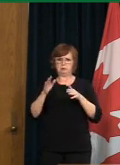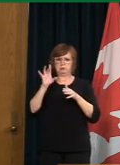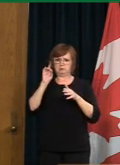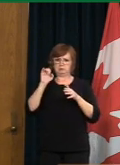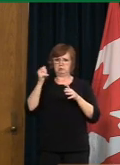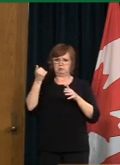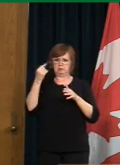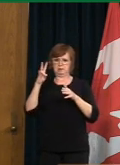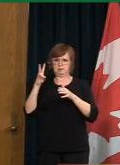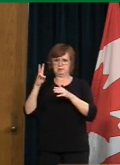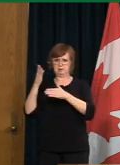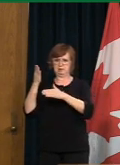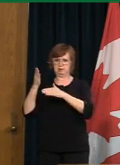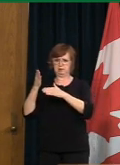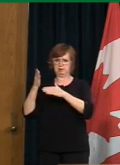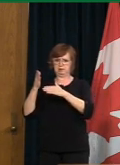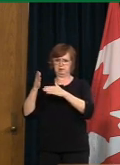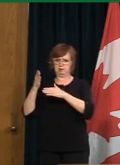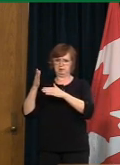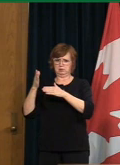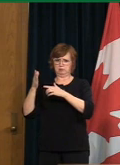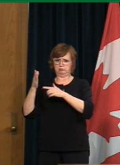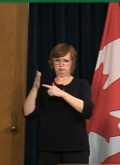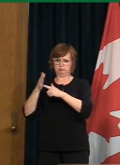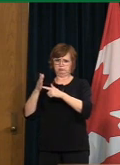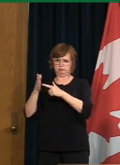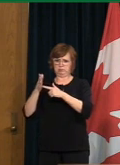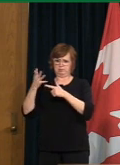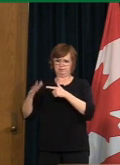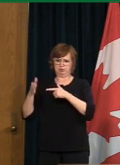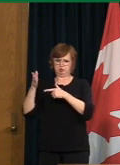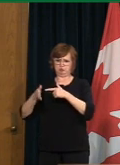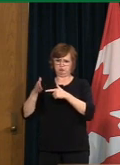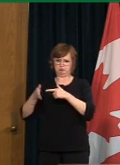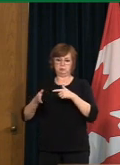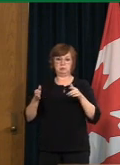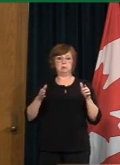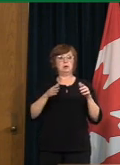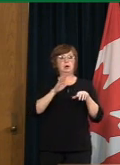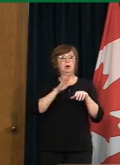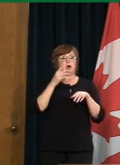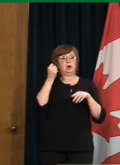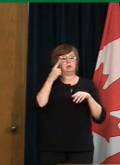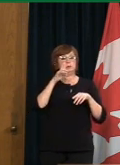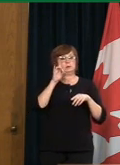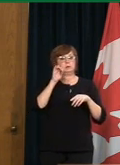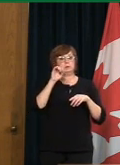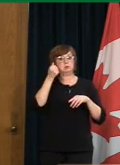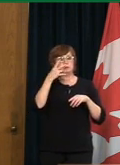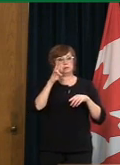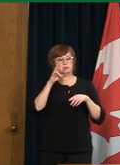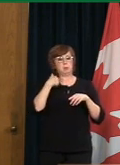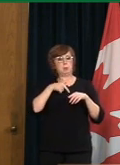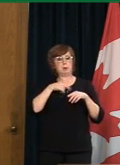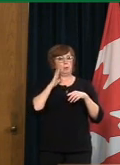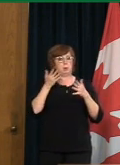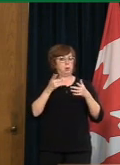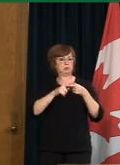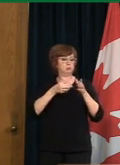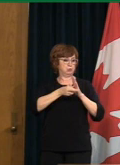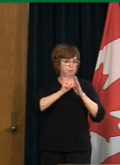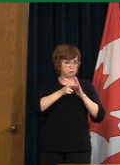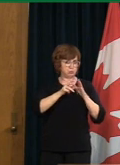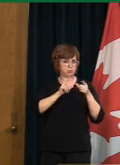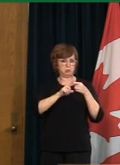of weeks. All of these measures will then be reviewed at that point in time, and they will either be renewed,